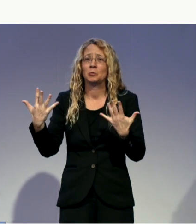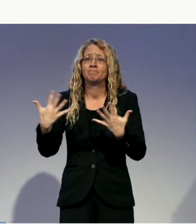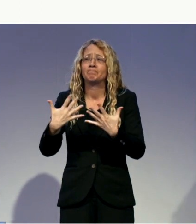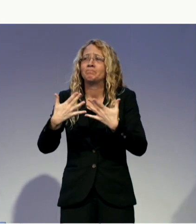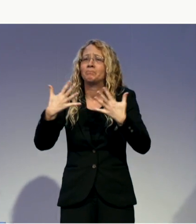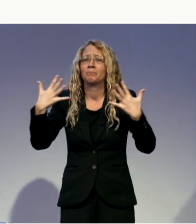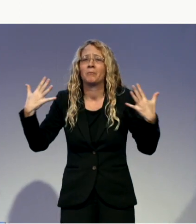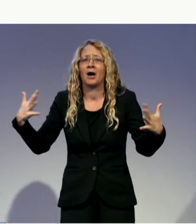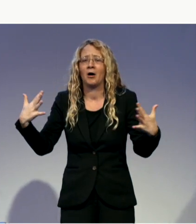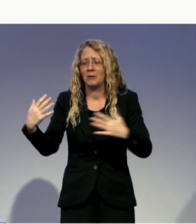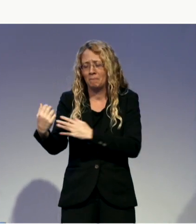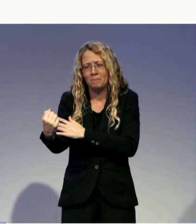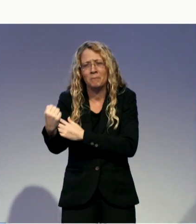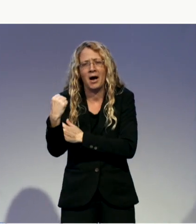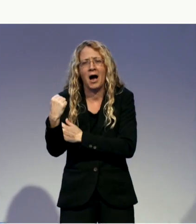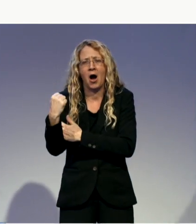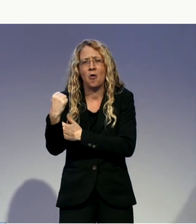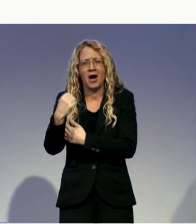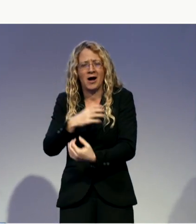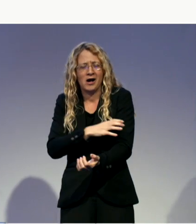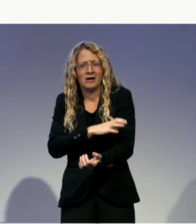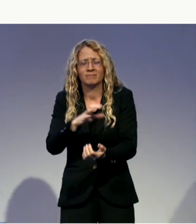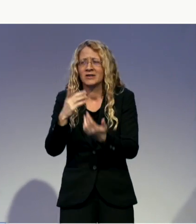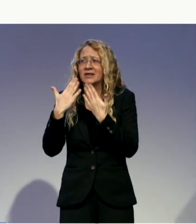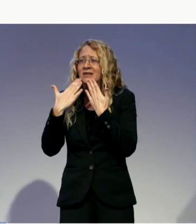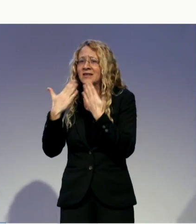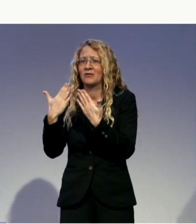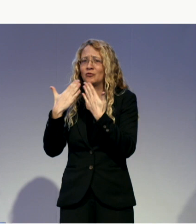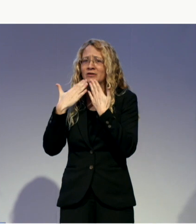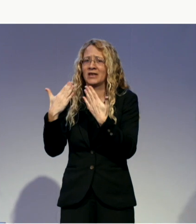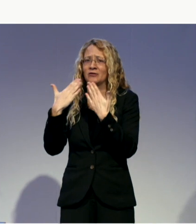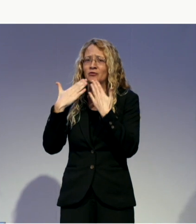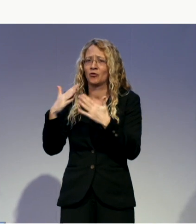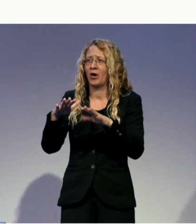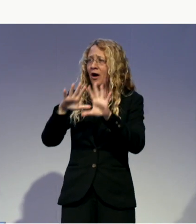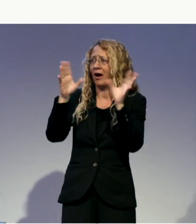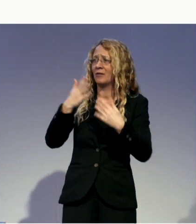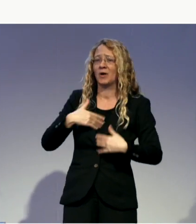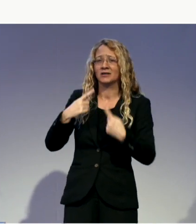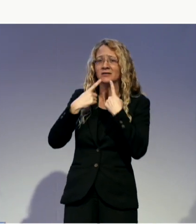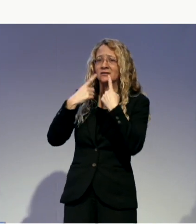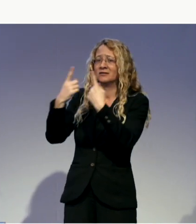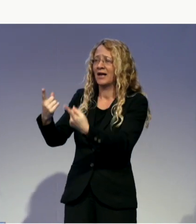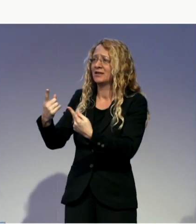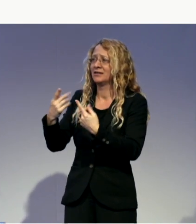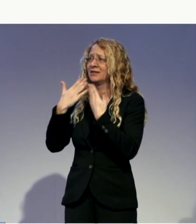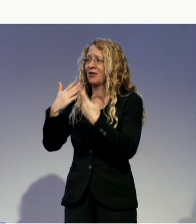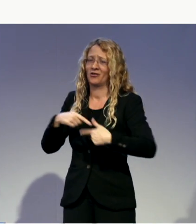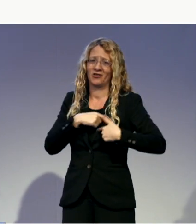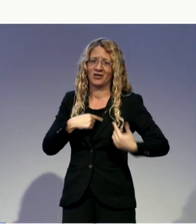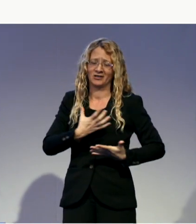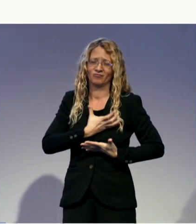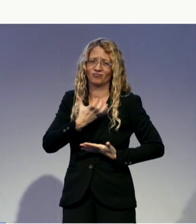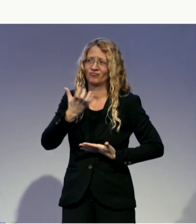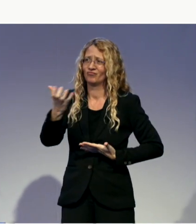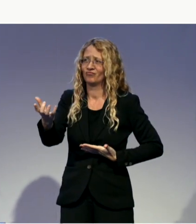all like to thank you deep from our hearts for your moderation, for all